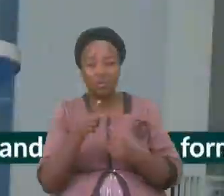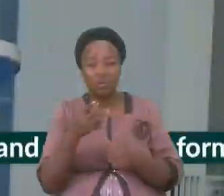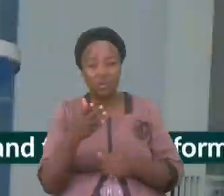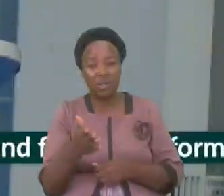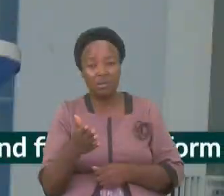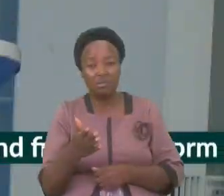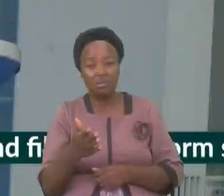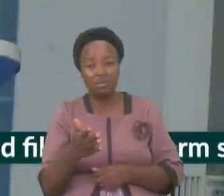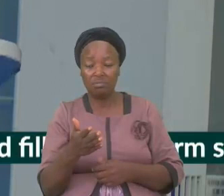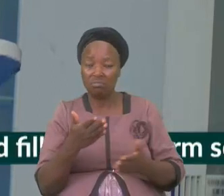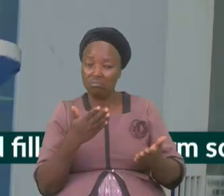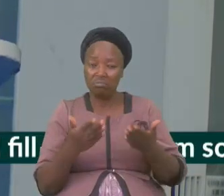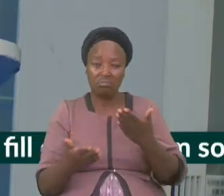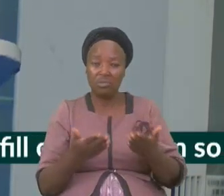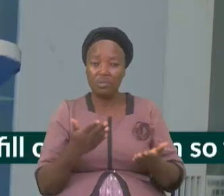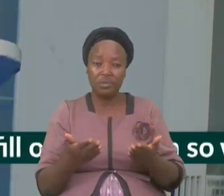your telephone,